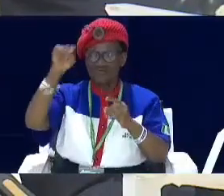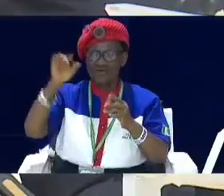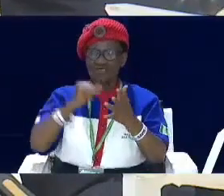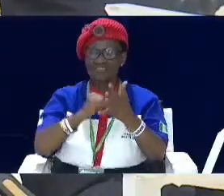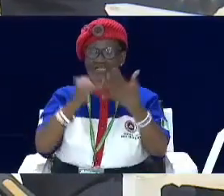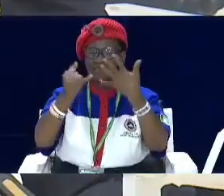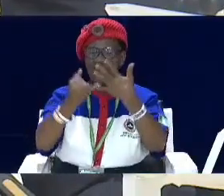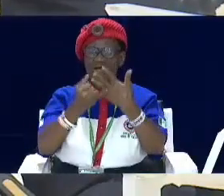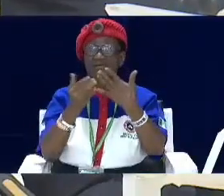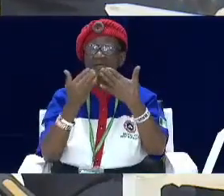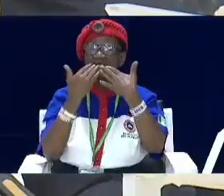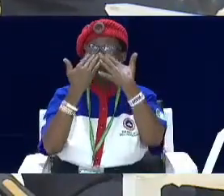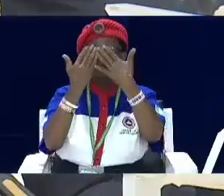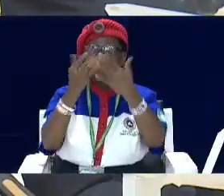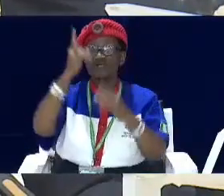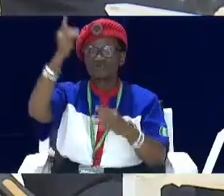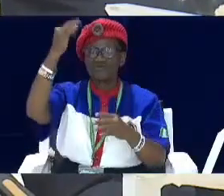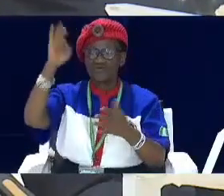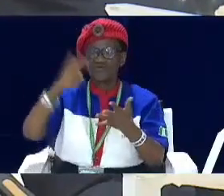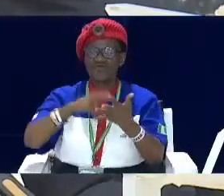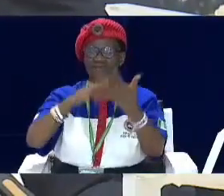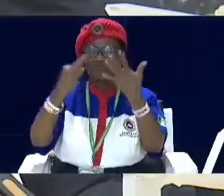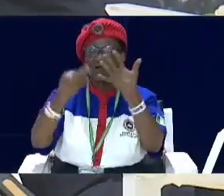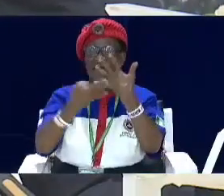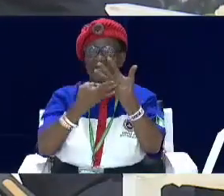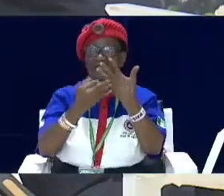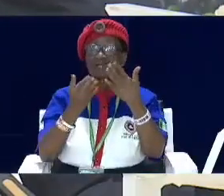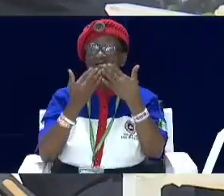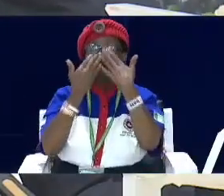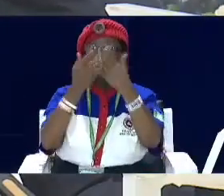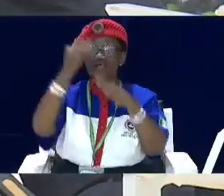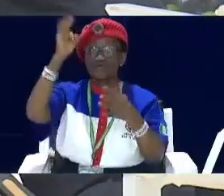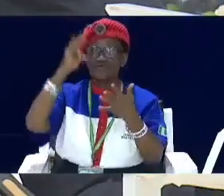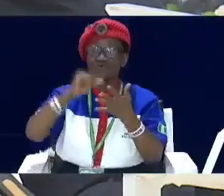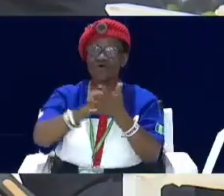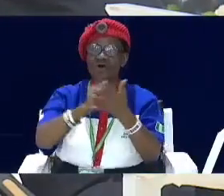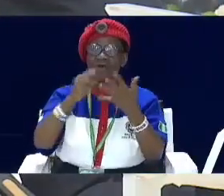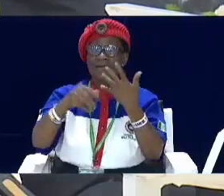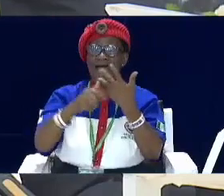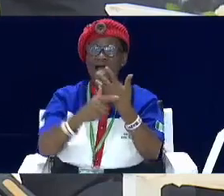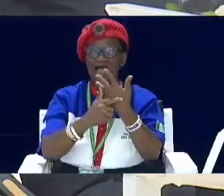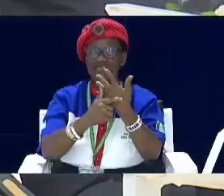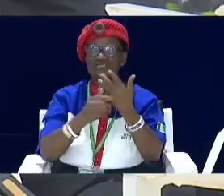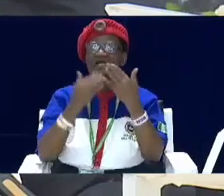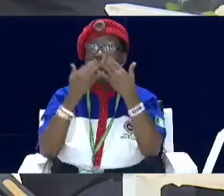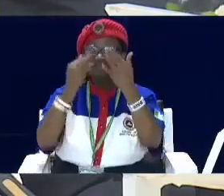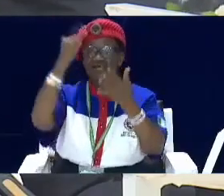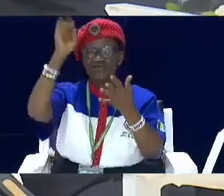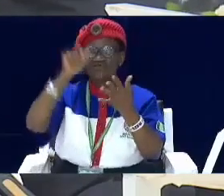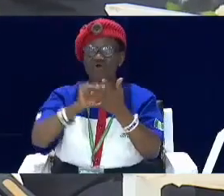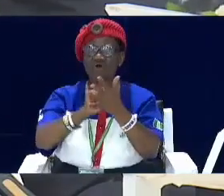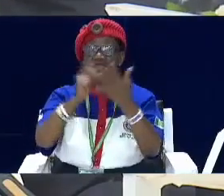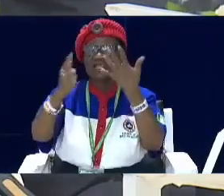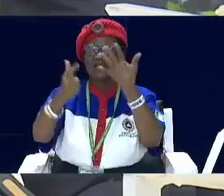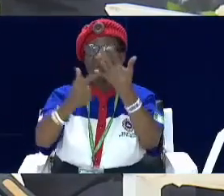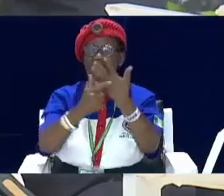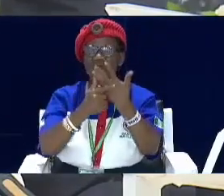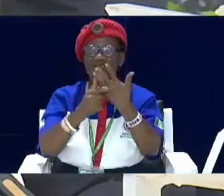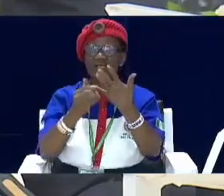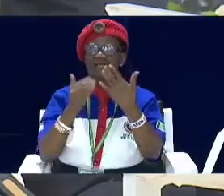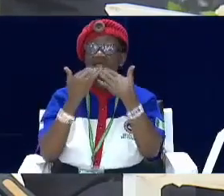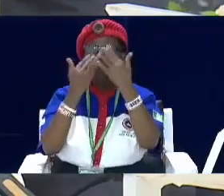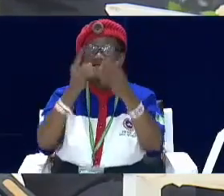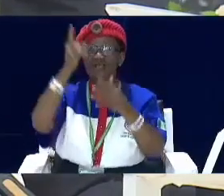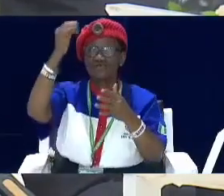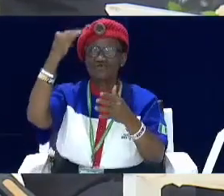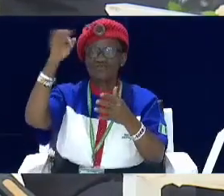kini. Thank you for February. Adupe fun osu keji. Thank you for March. Adupe fun osu keta. Thank you for April. Adupe fun osu kerin. Thank